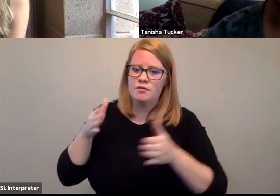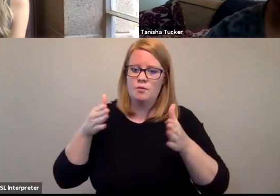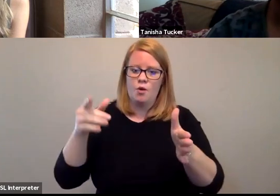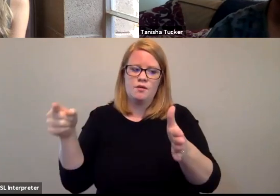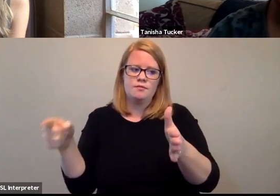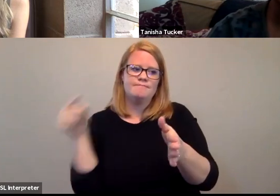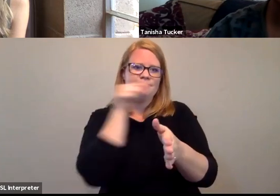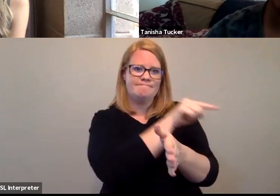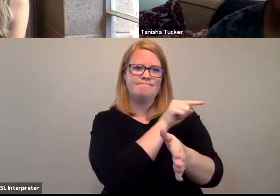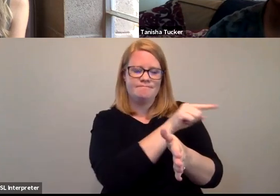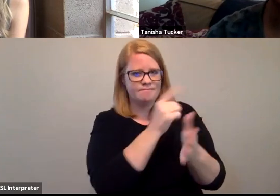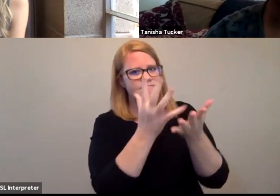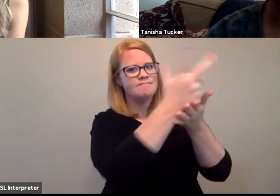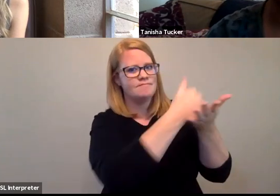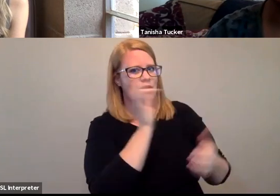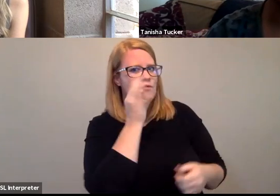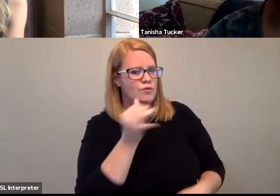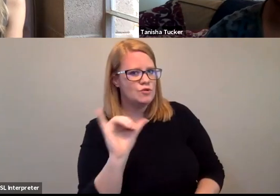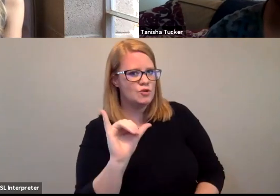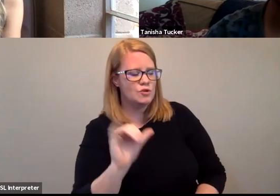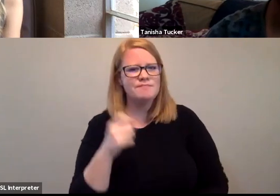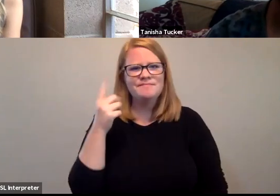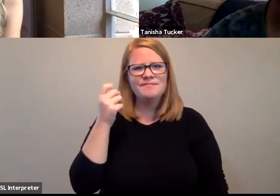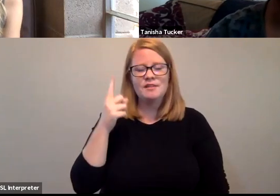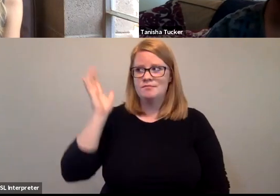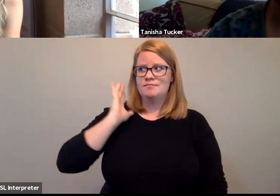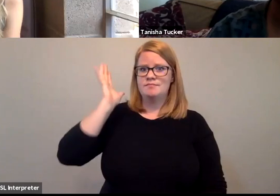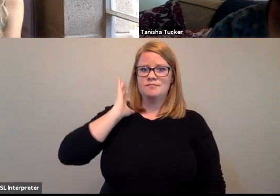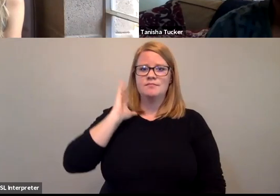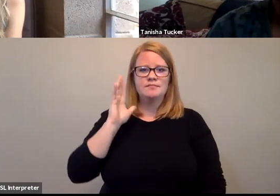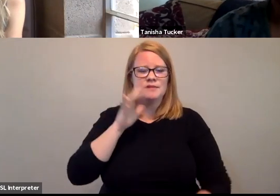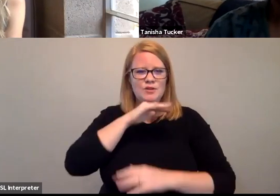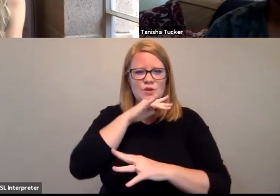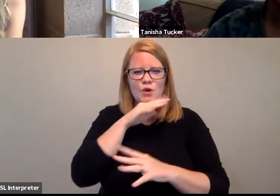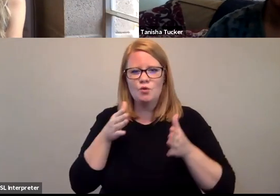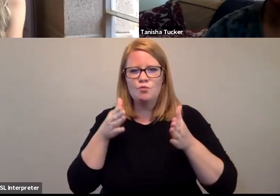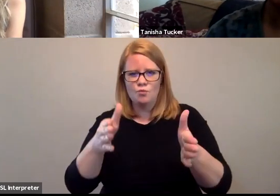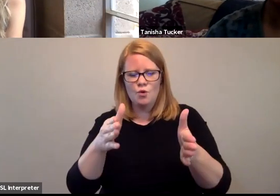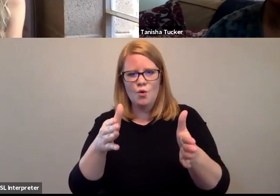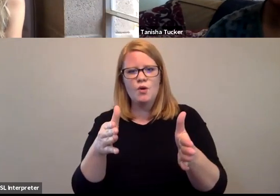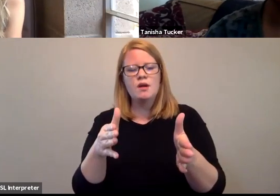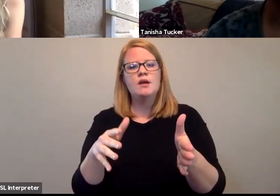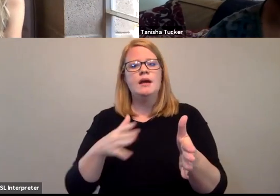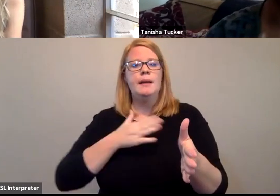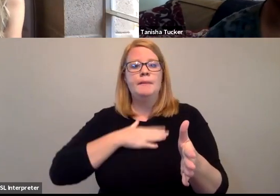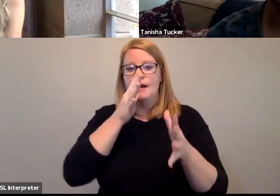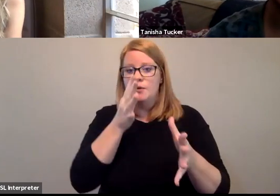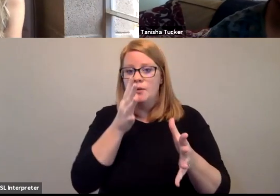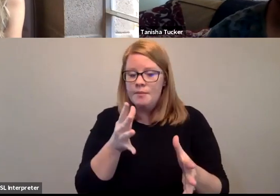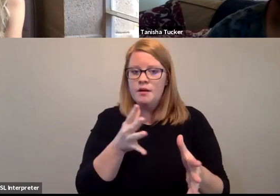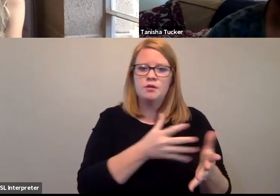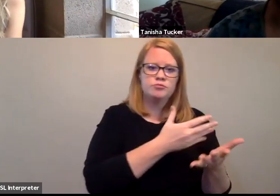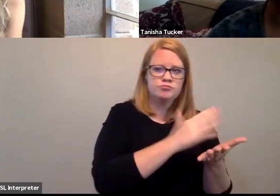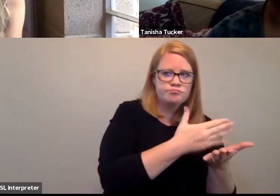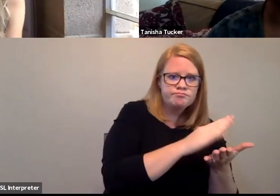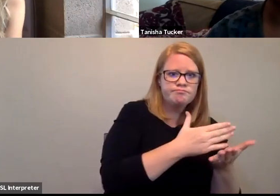dirt road, you know, out there, and at that time she was cooking her syrup, and she, you know, all the dust and stuff was getting